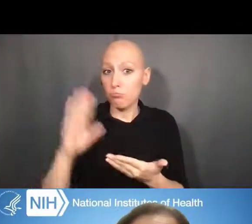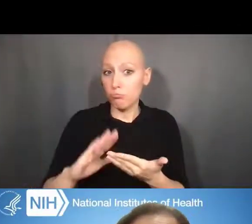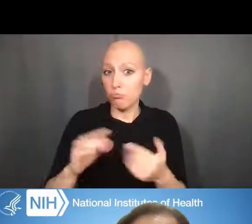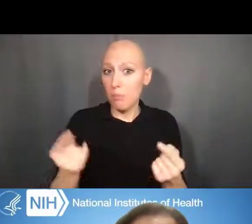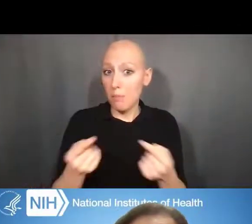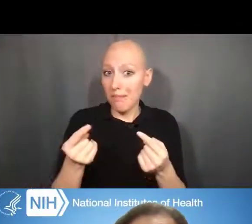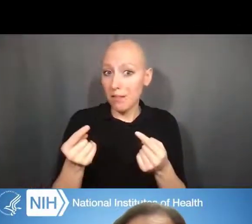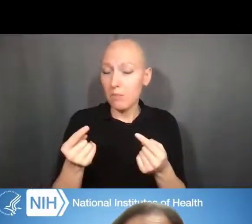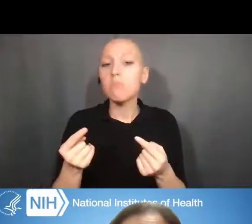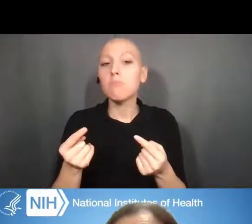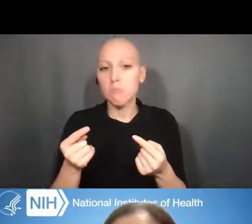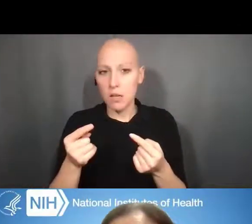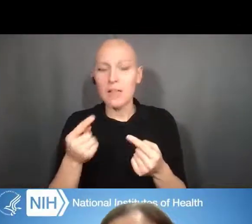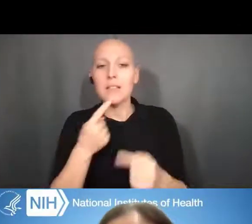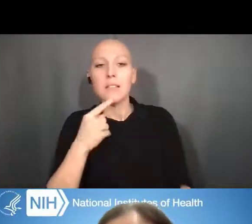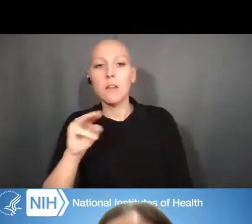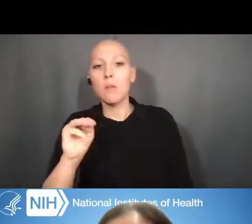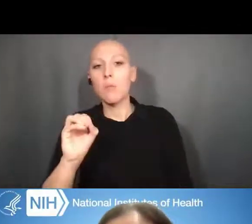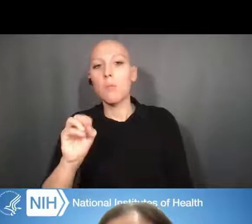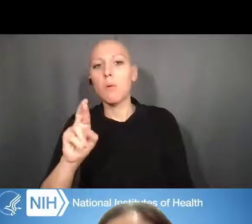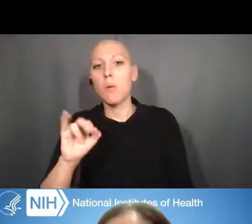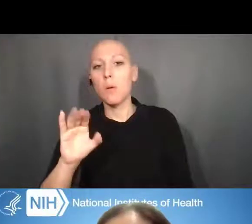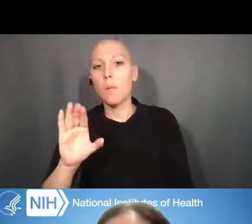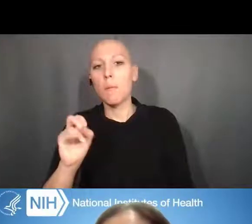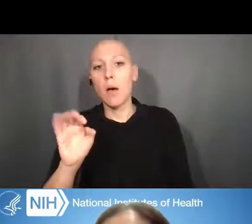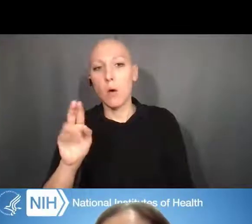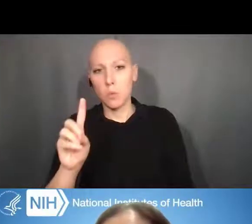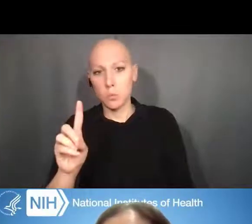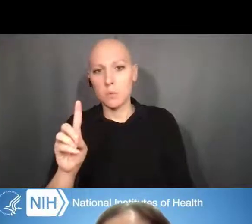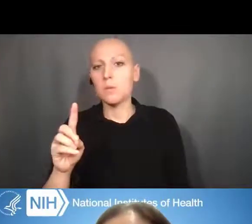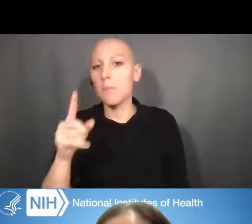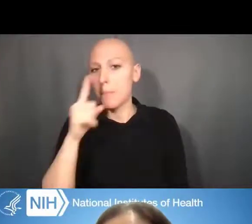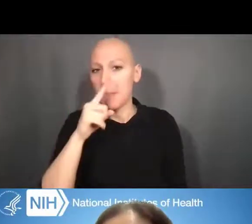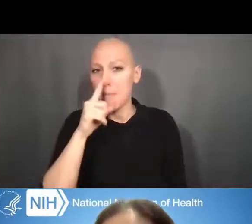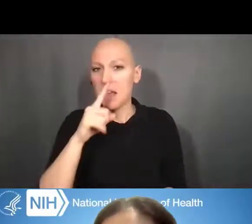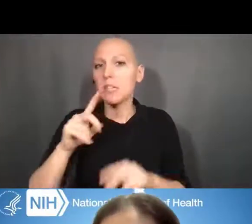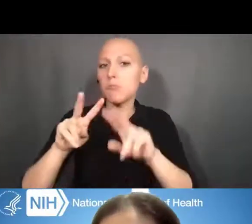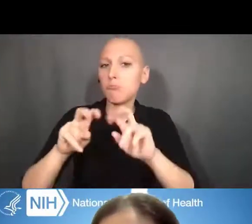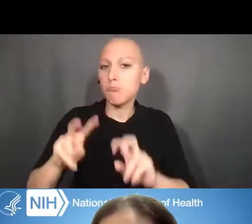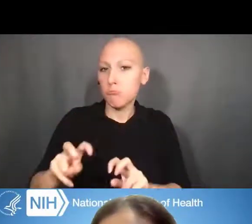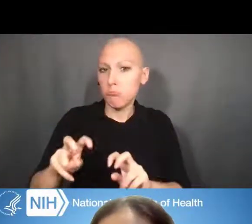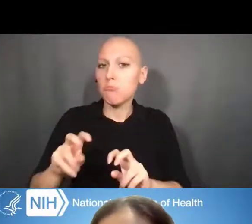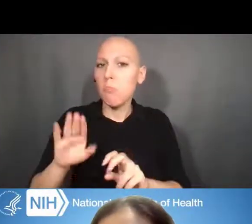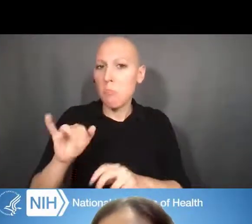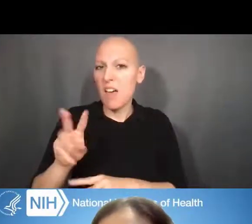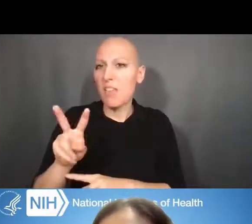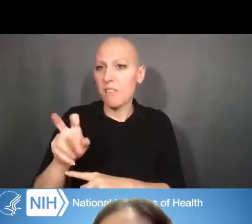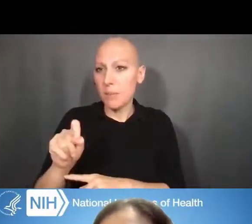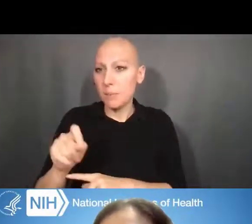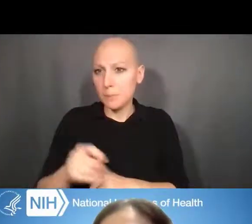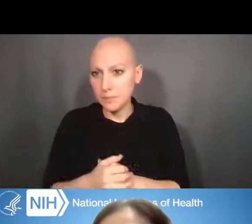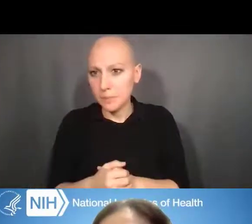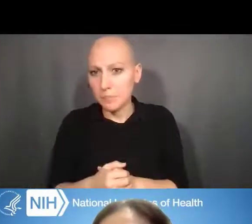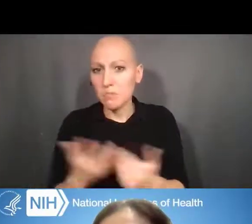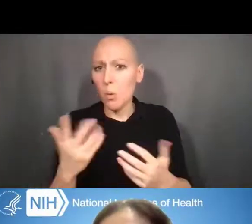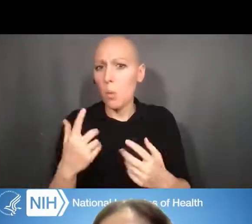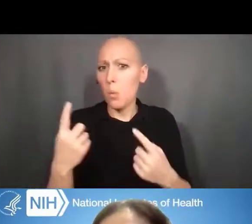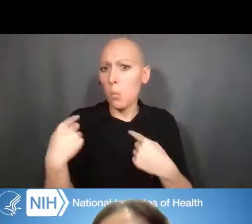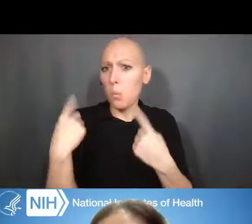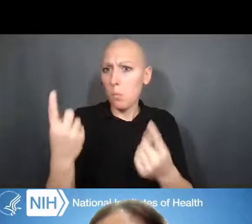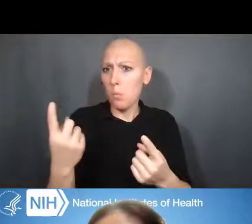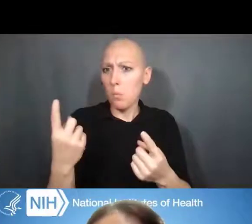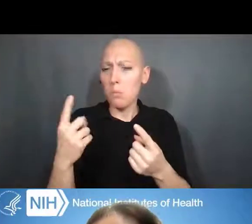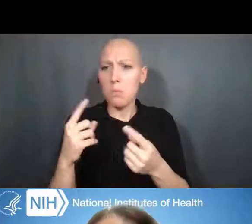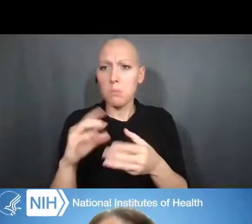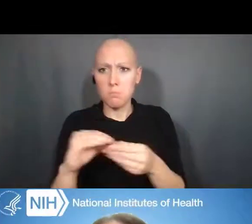that moribund mice will be examined by the veterinary. In your opinion, and based on what I've said so far, do you think this VAS